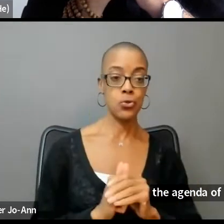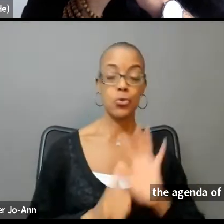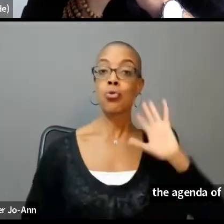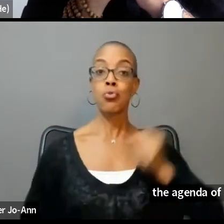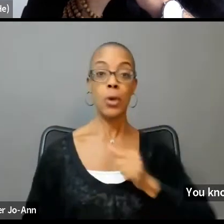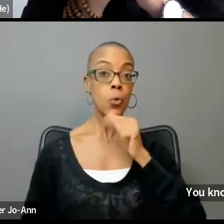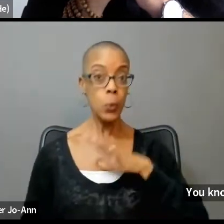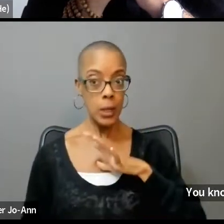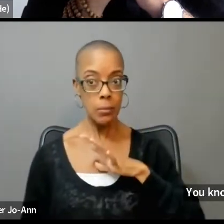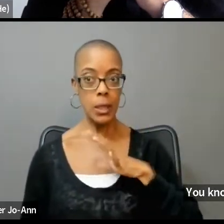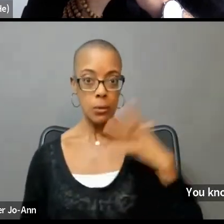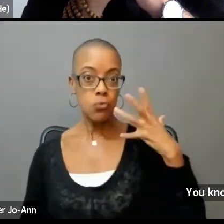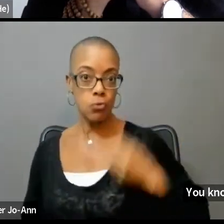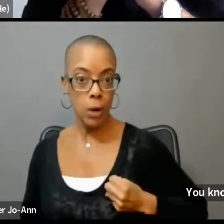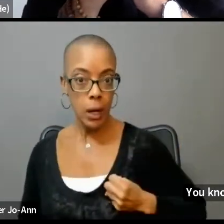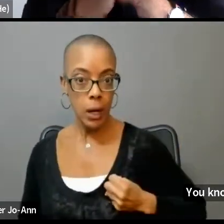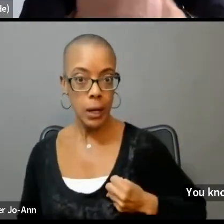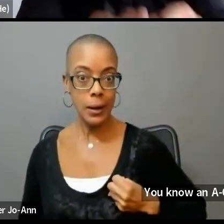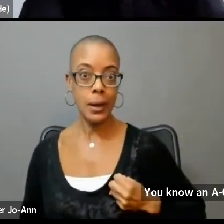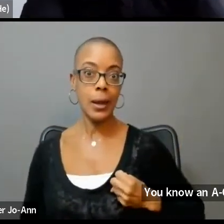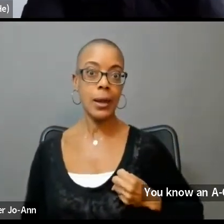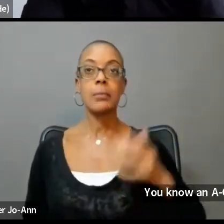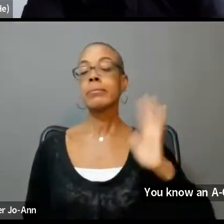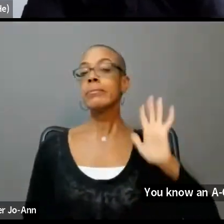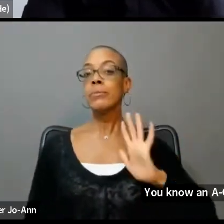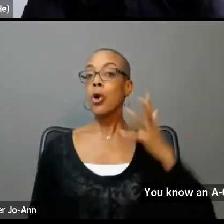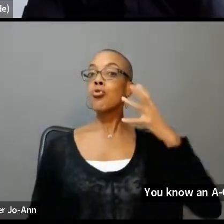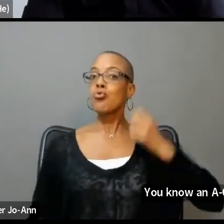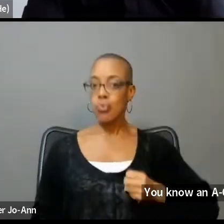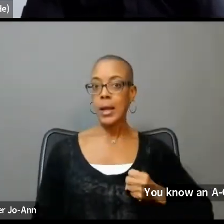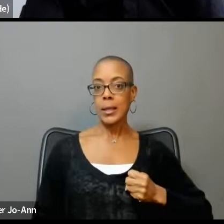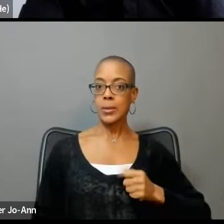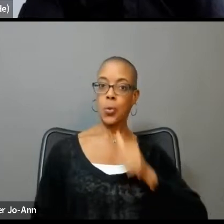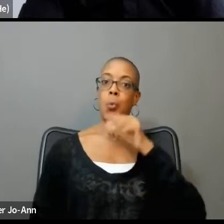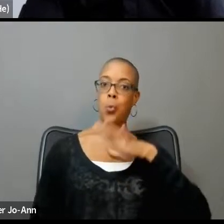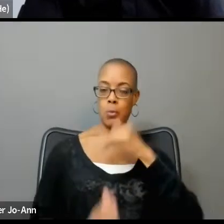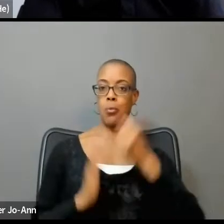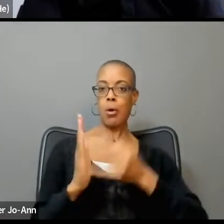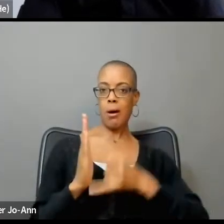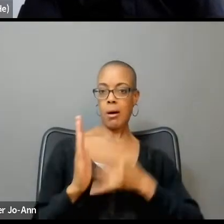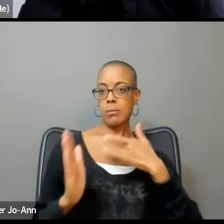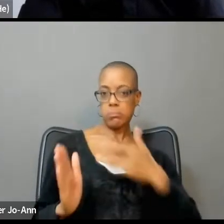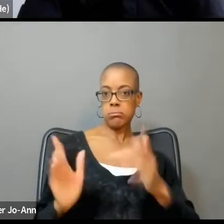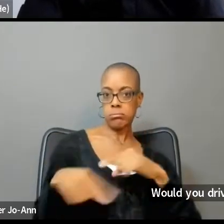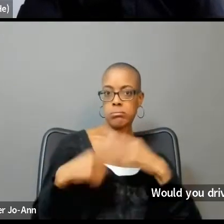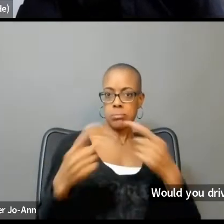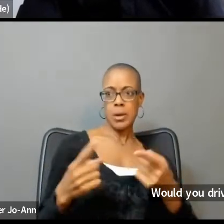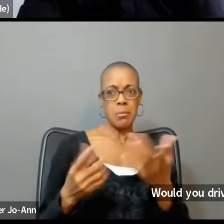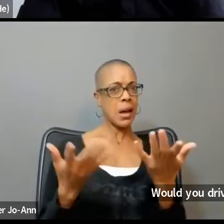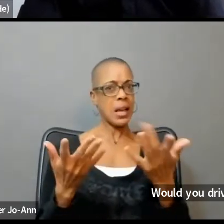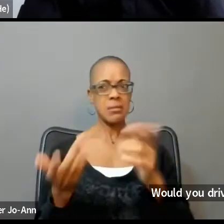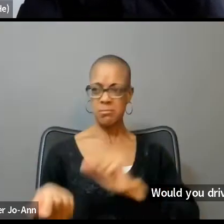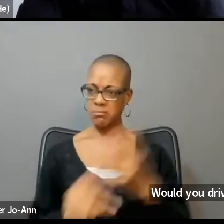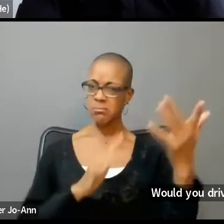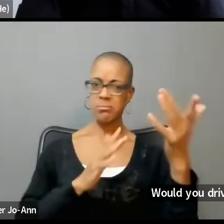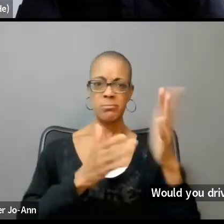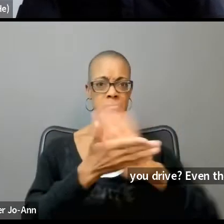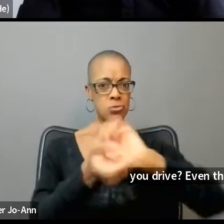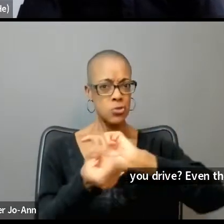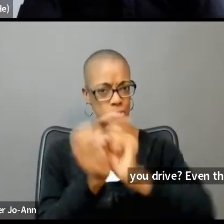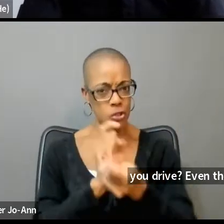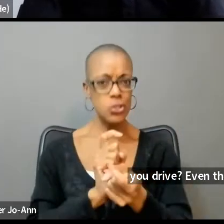drag, even though drag is historically a trans woman art form, right? And I think those sorts of erasures and limitations